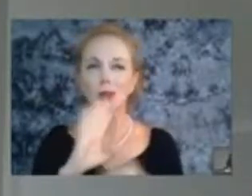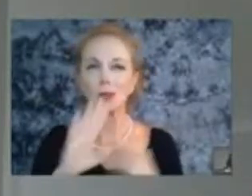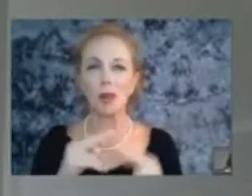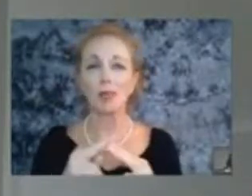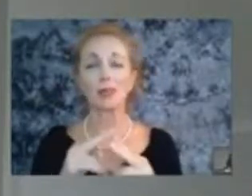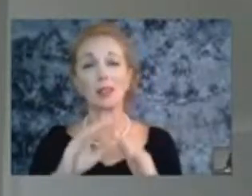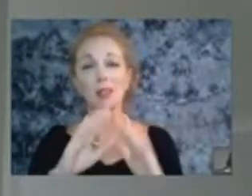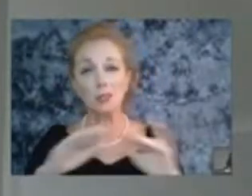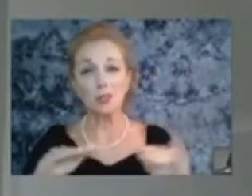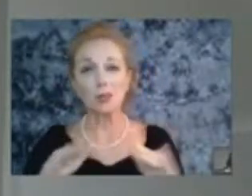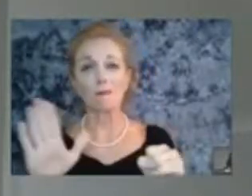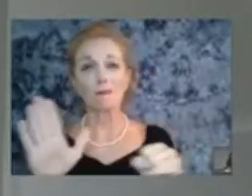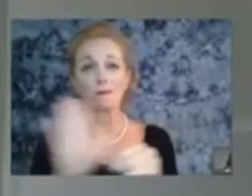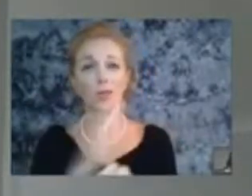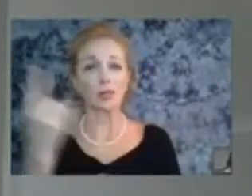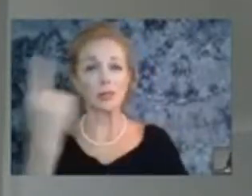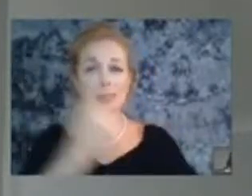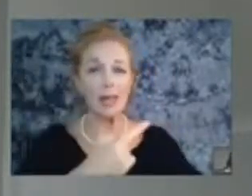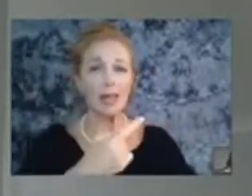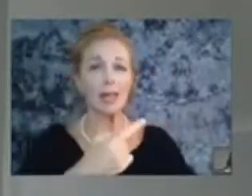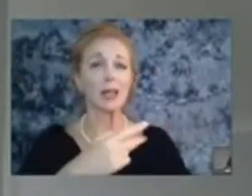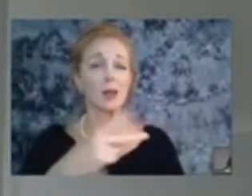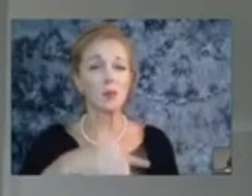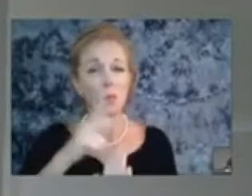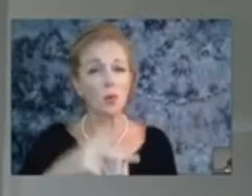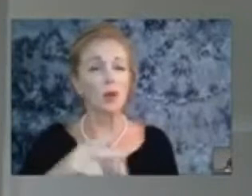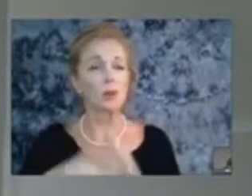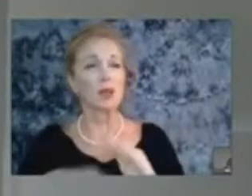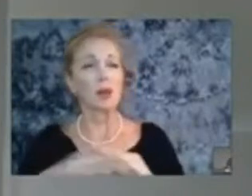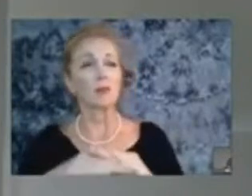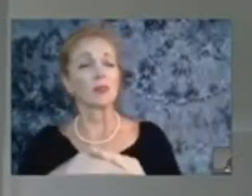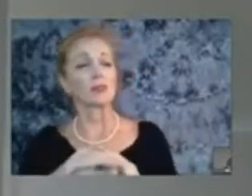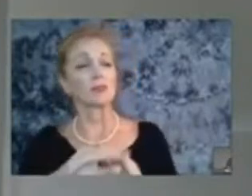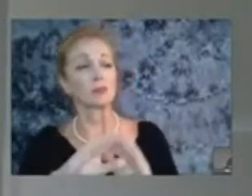children of CMS teachers. So thank you.